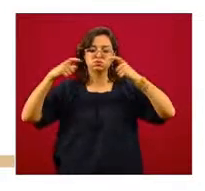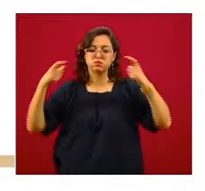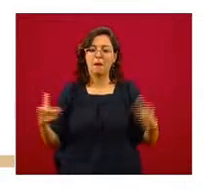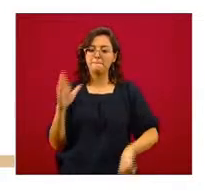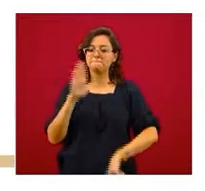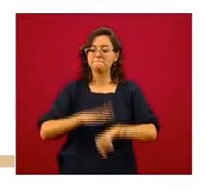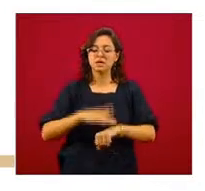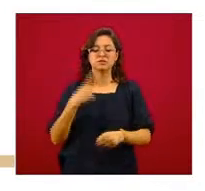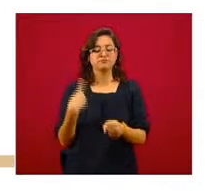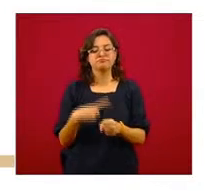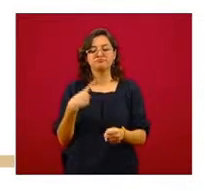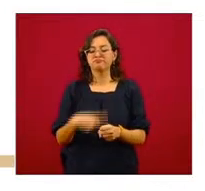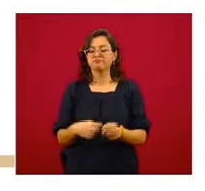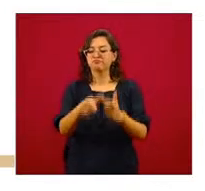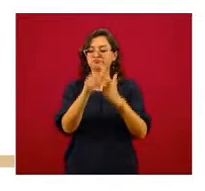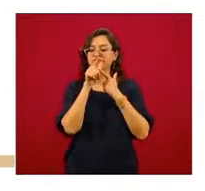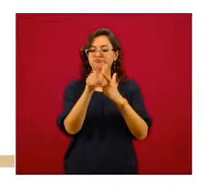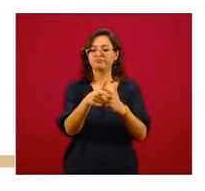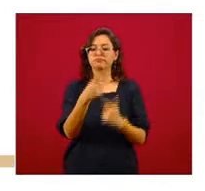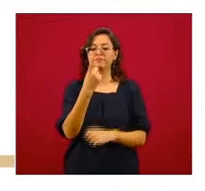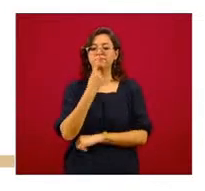we see an upward trend